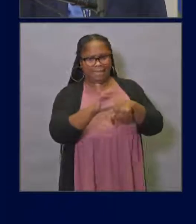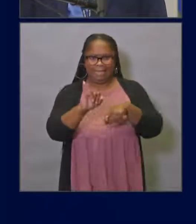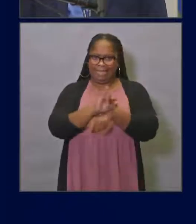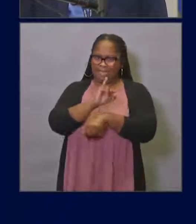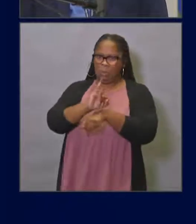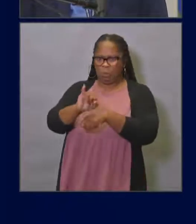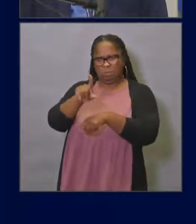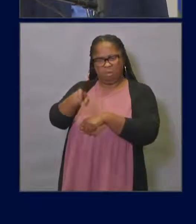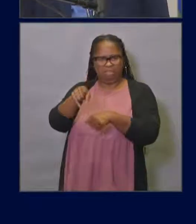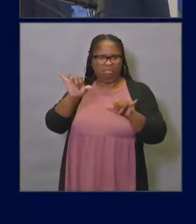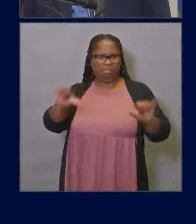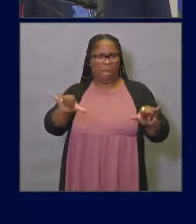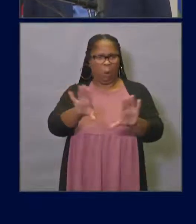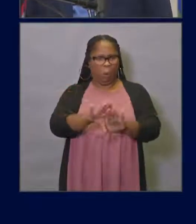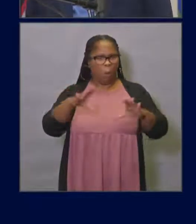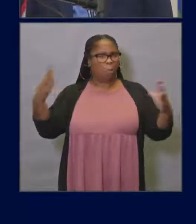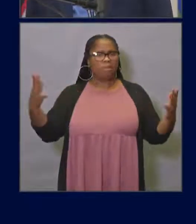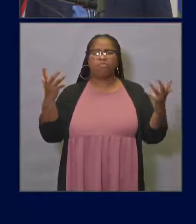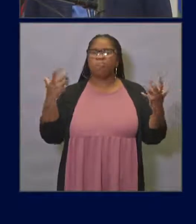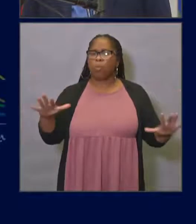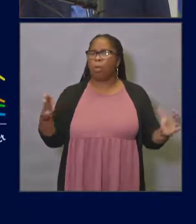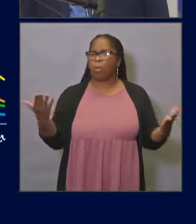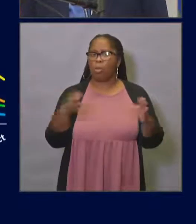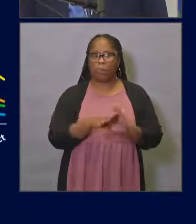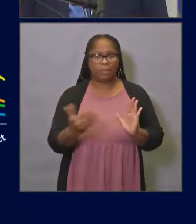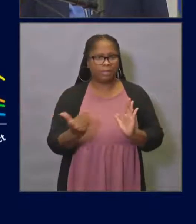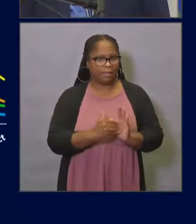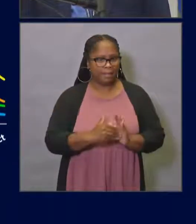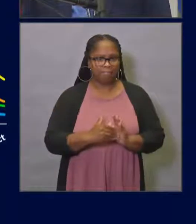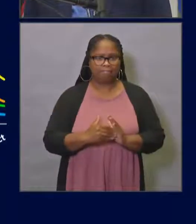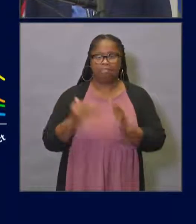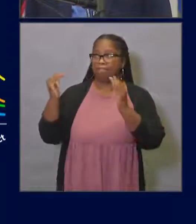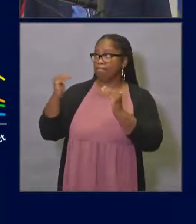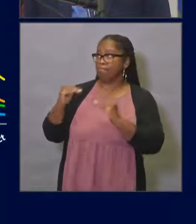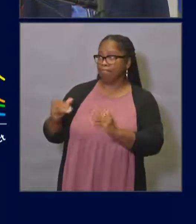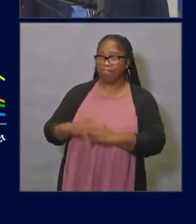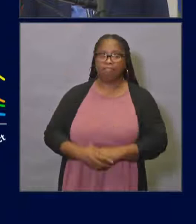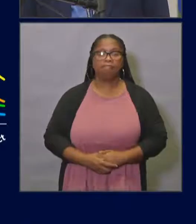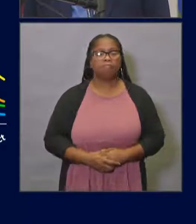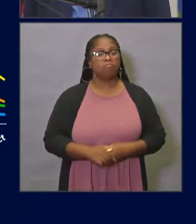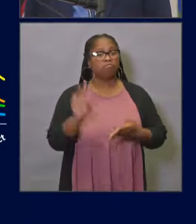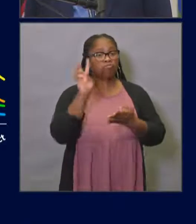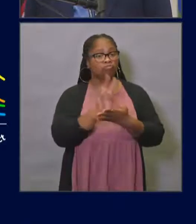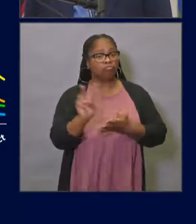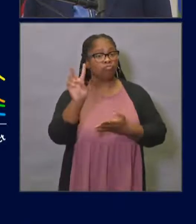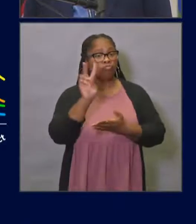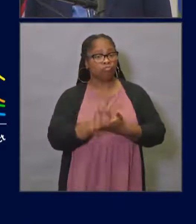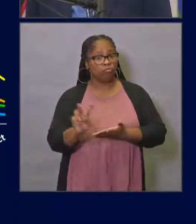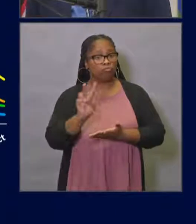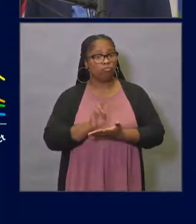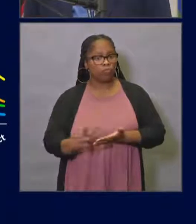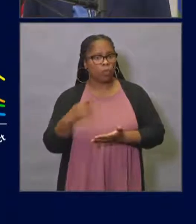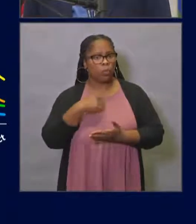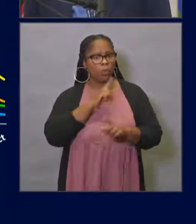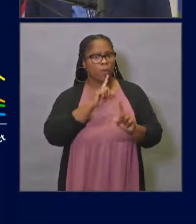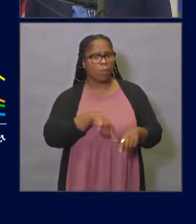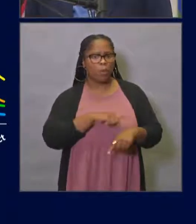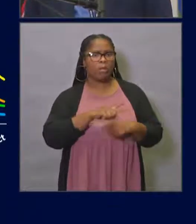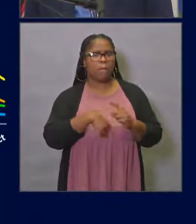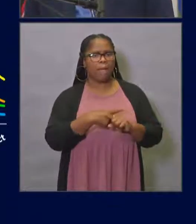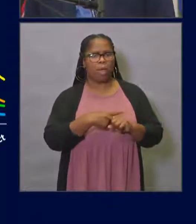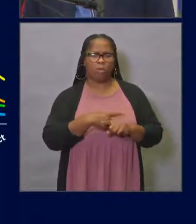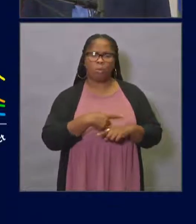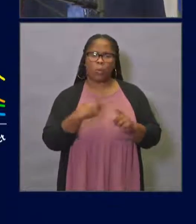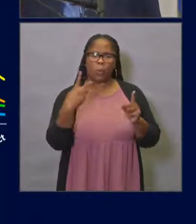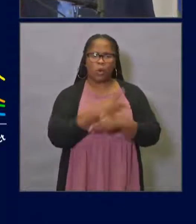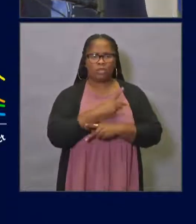open. Next slide. Every 2 weeks, we also report on the experiences of our highly impacted